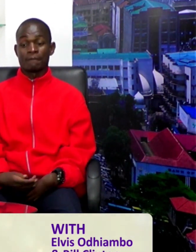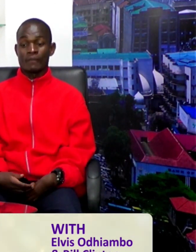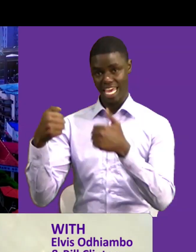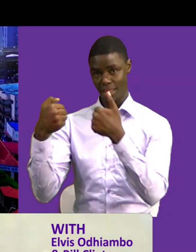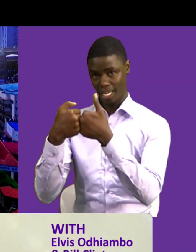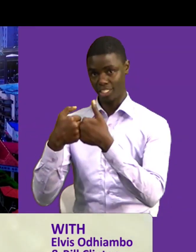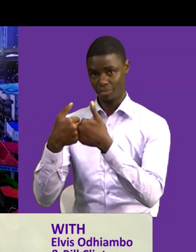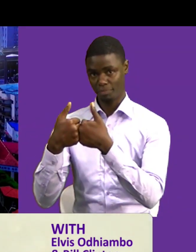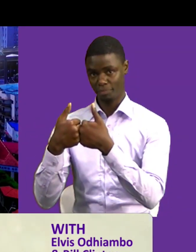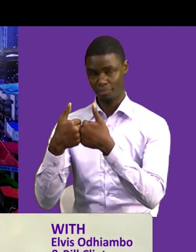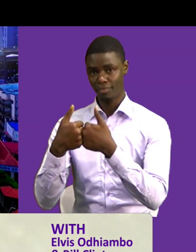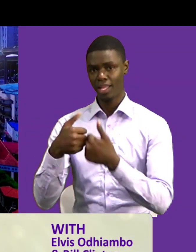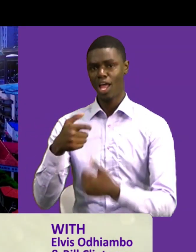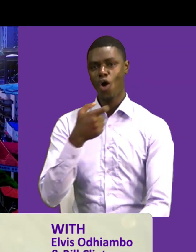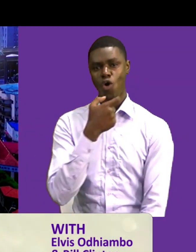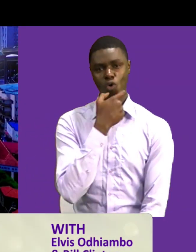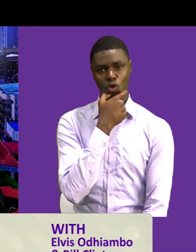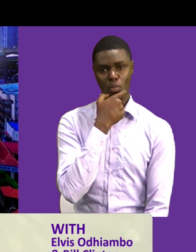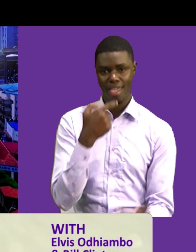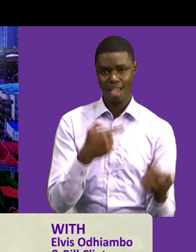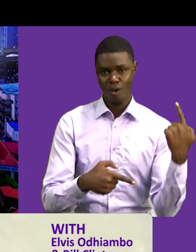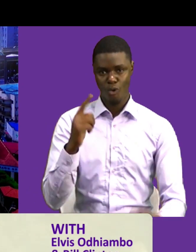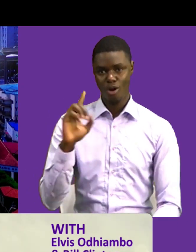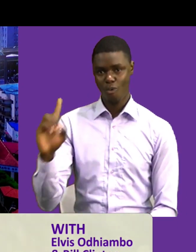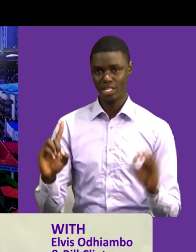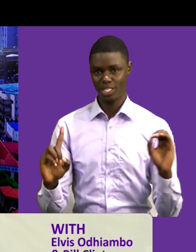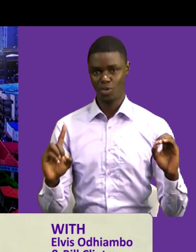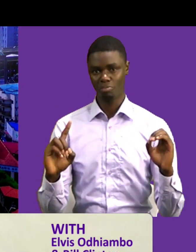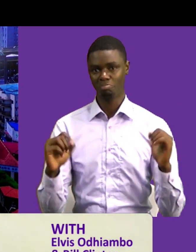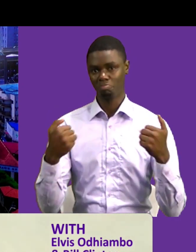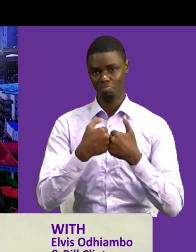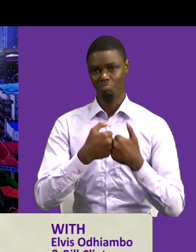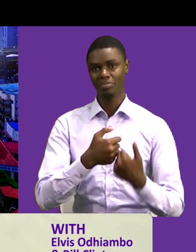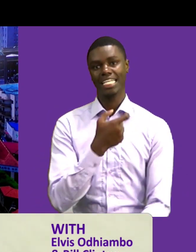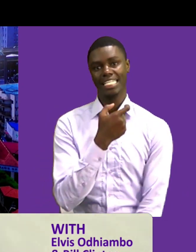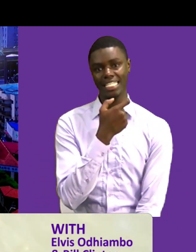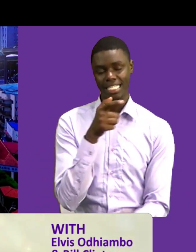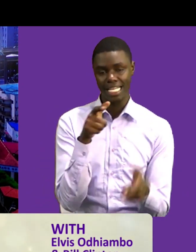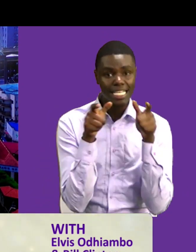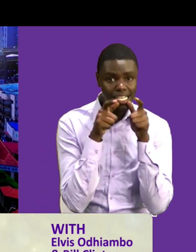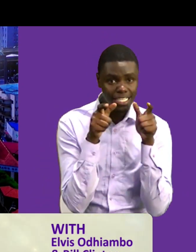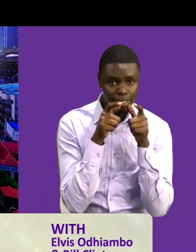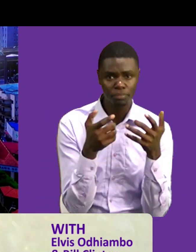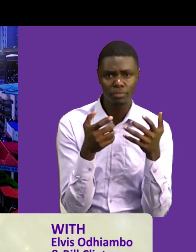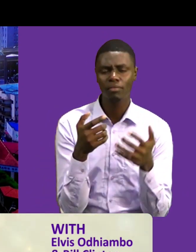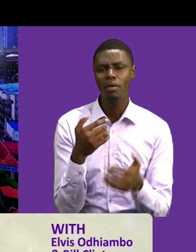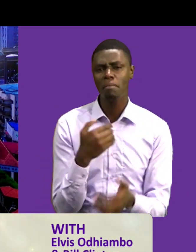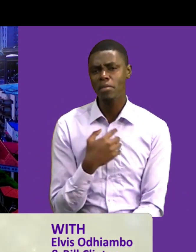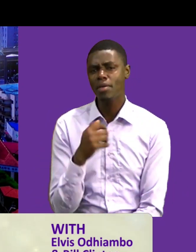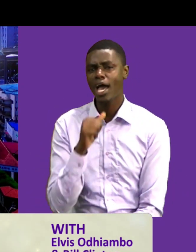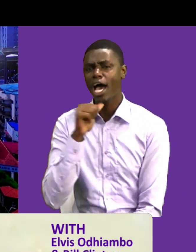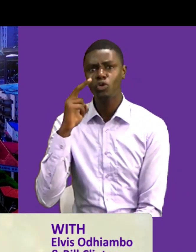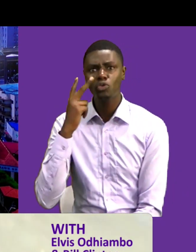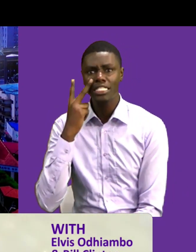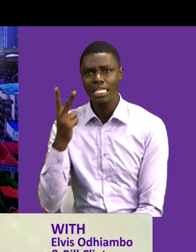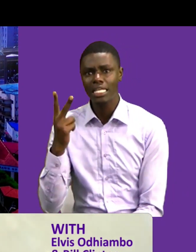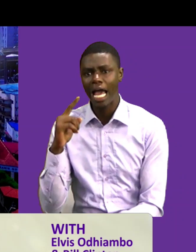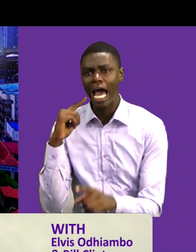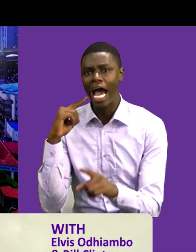match, Gor Mahia won 1-0 against Tusker. So I don't see a